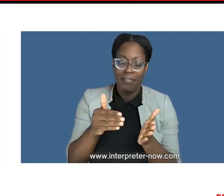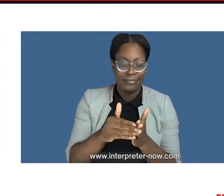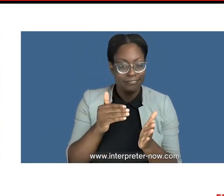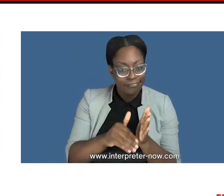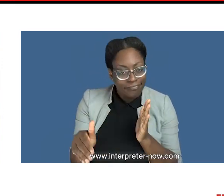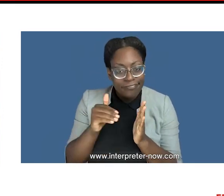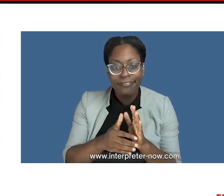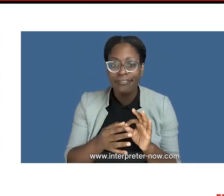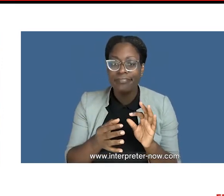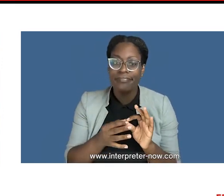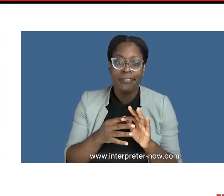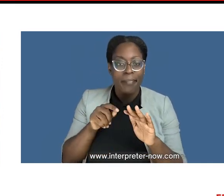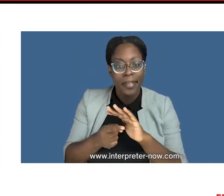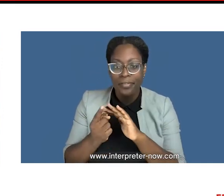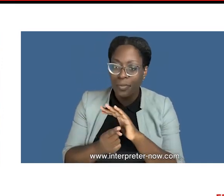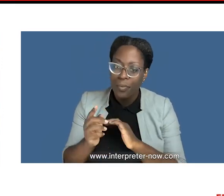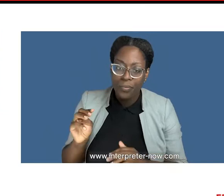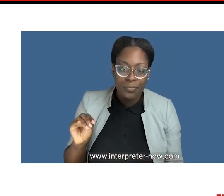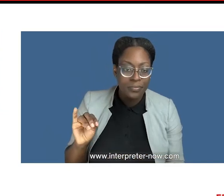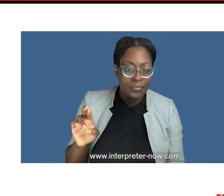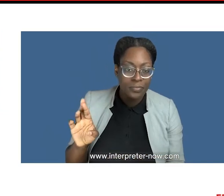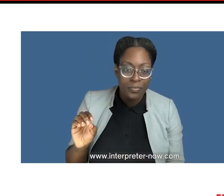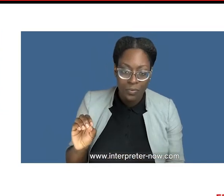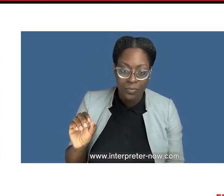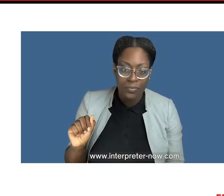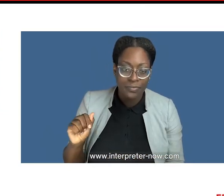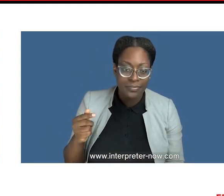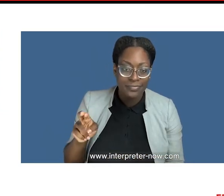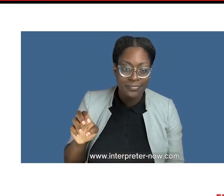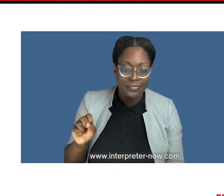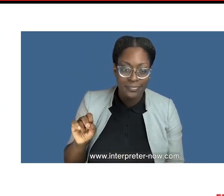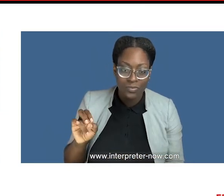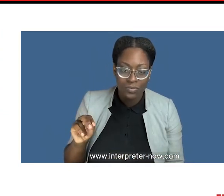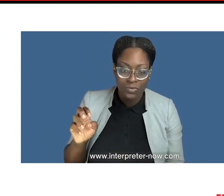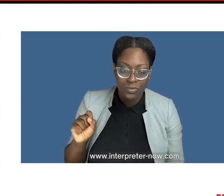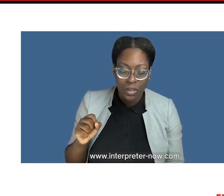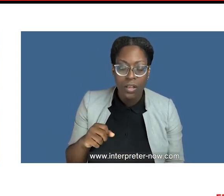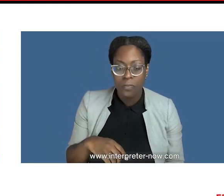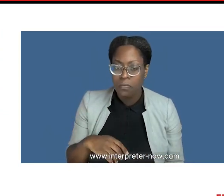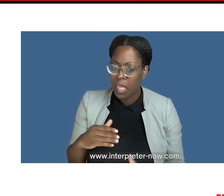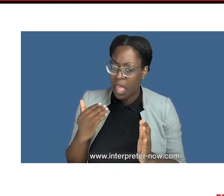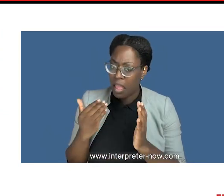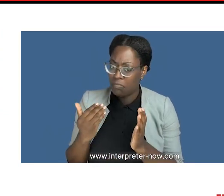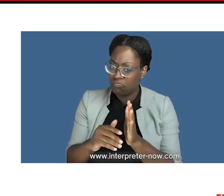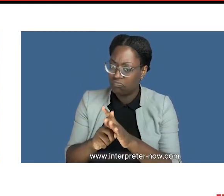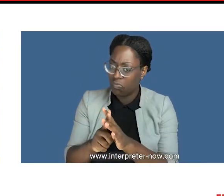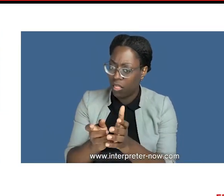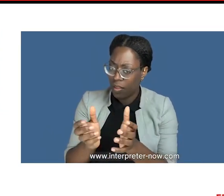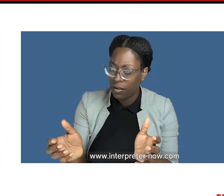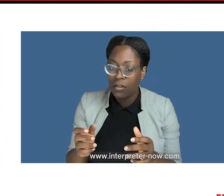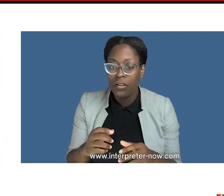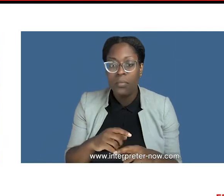of how we talk a lot about like microaggressions, which of course is important that we know what it is. But I remember